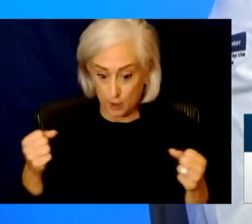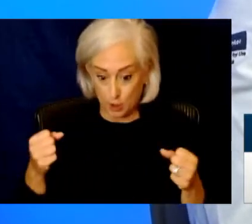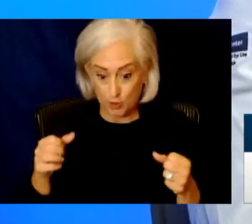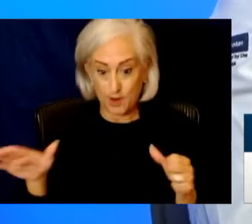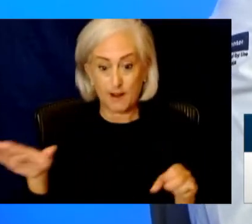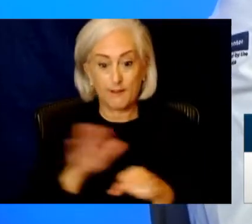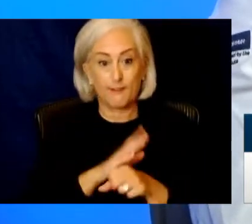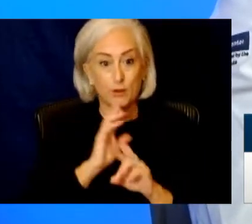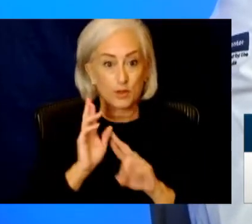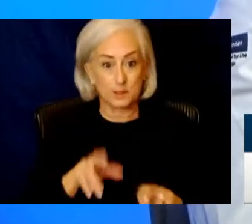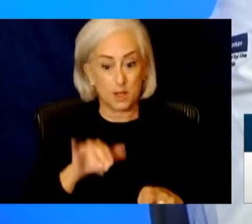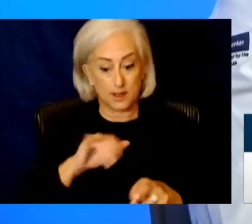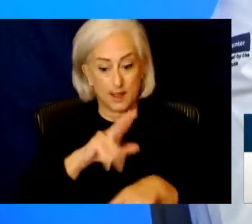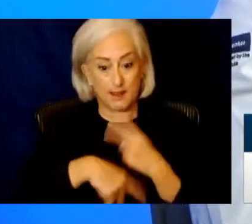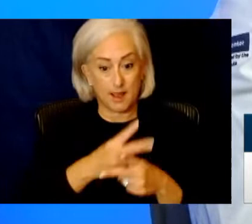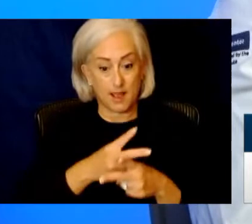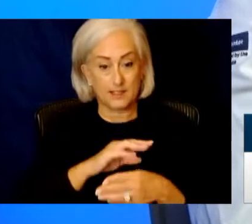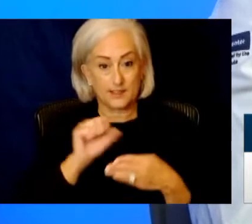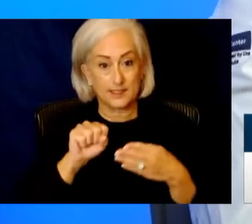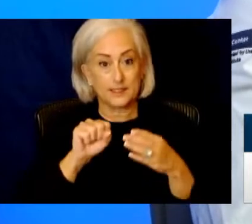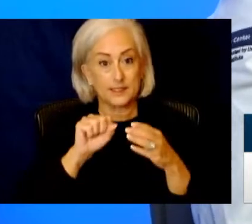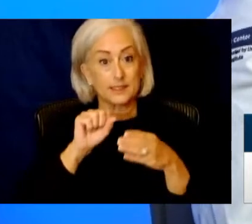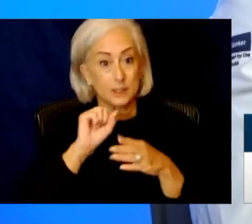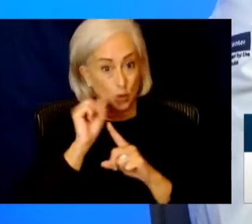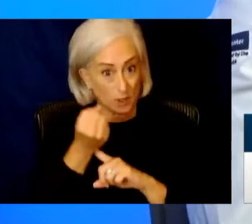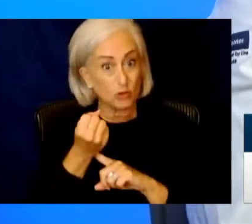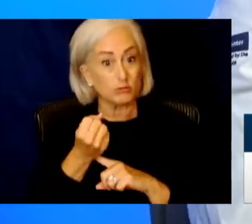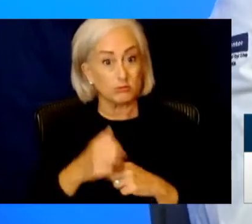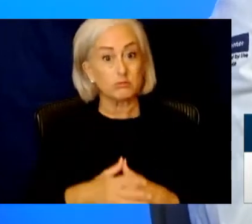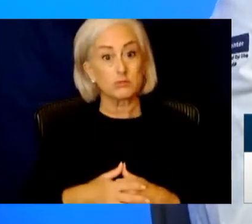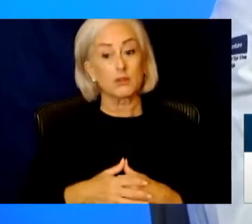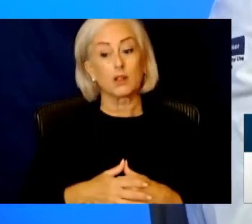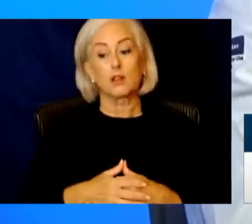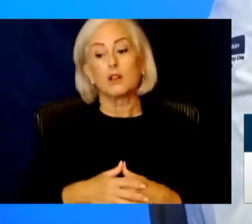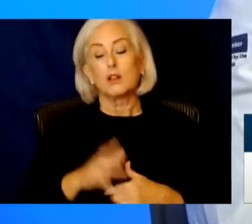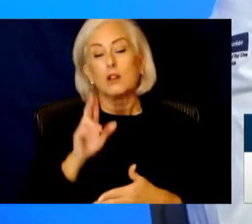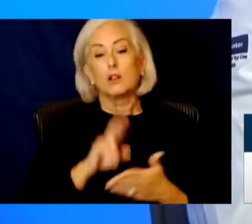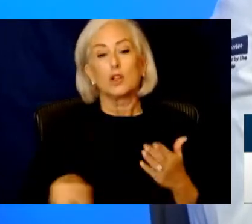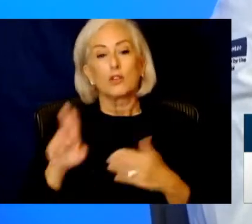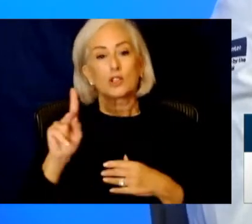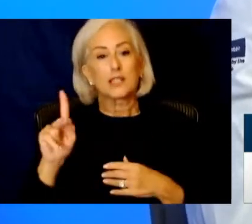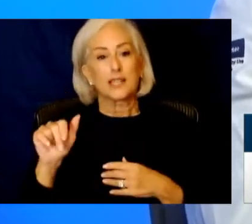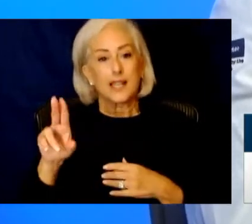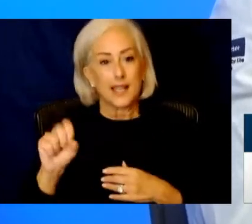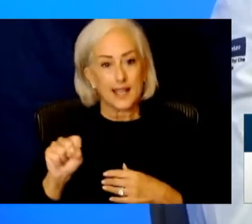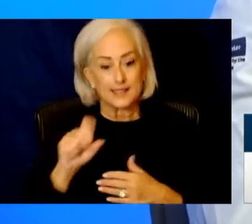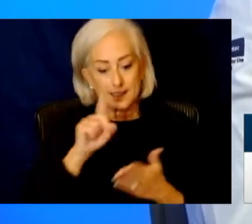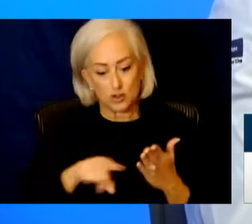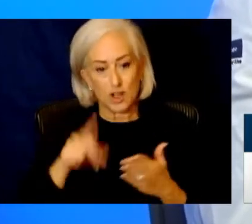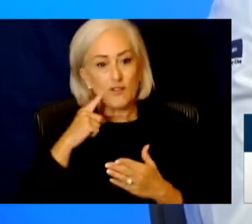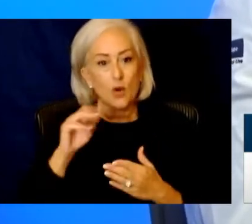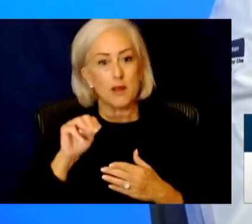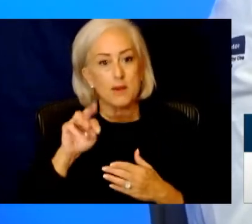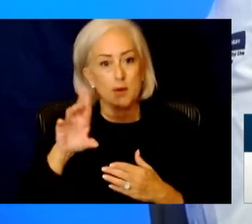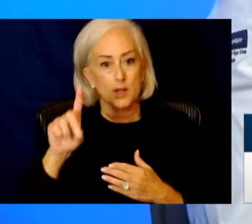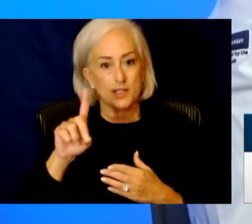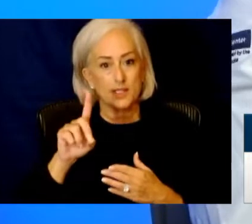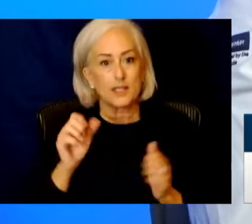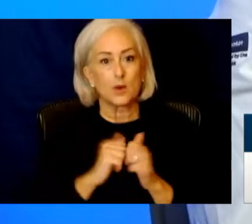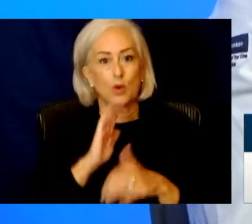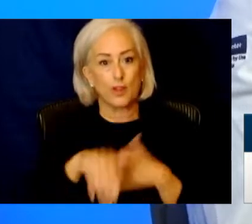situations. So we routinely at the University of Kansas check for MMRD on all of our patients with GI